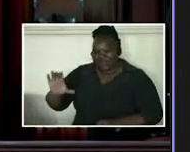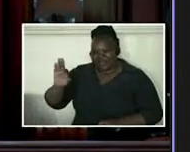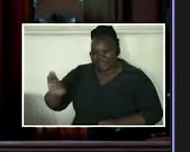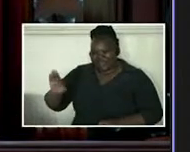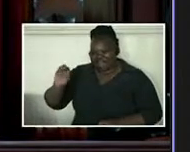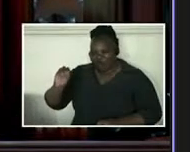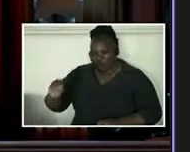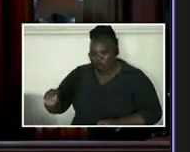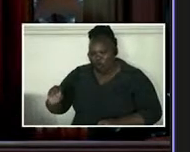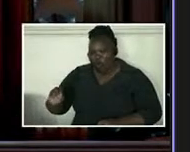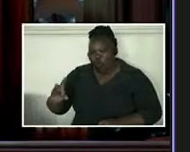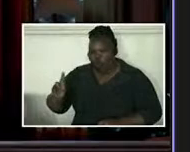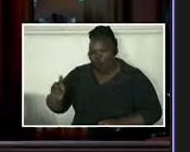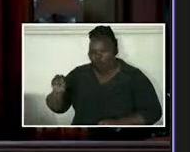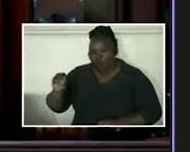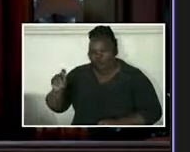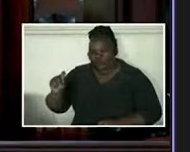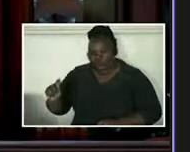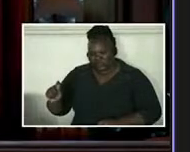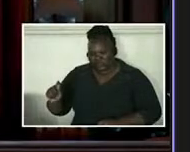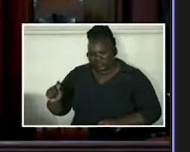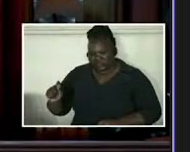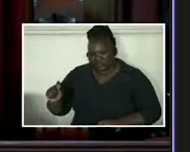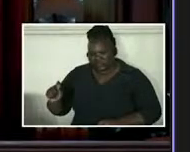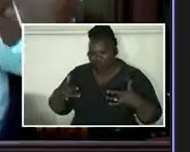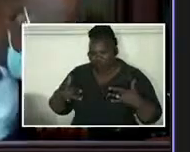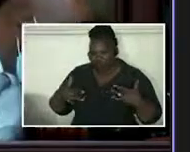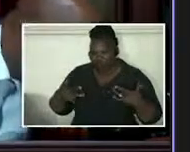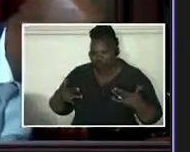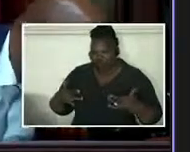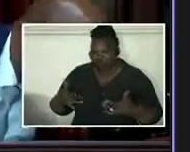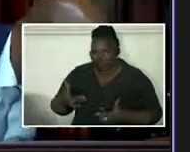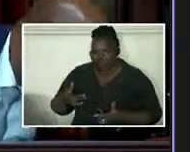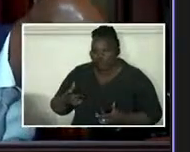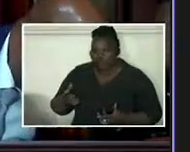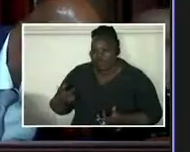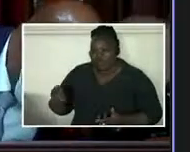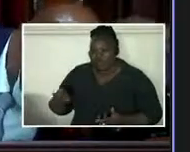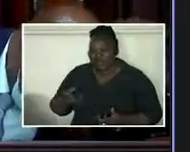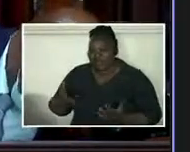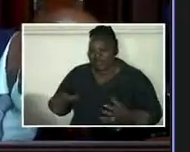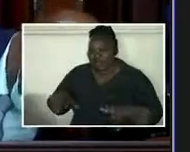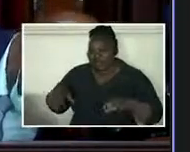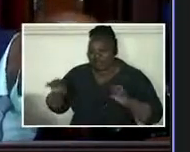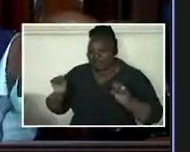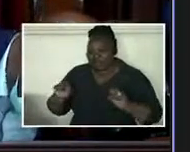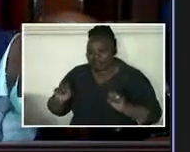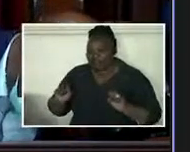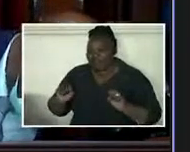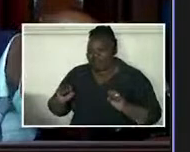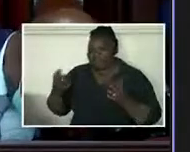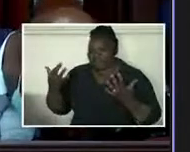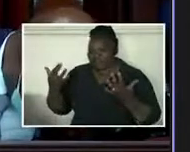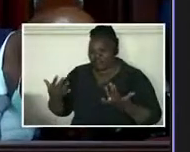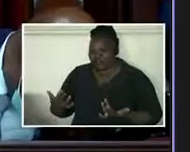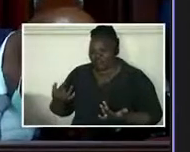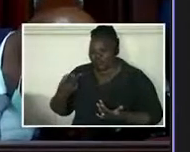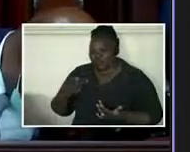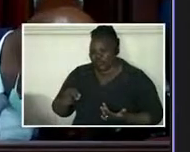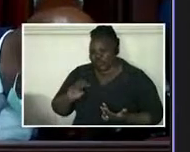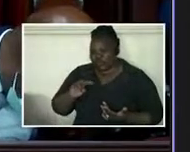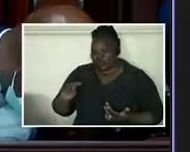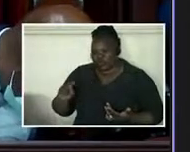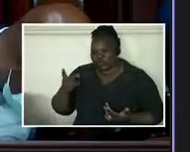extended period is also another concern then the adoption of the of the budget got 2022-23 after the committee